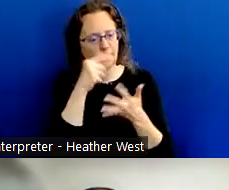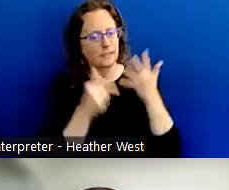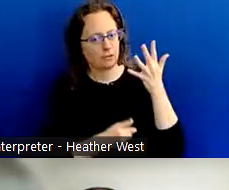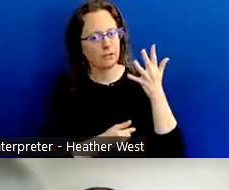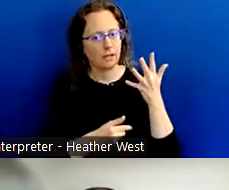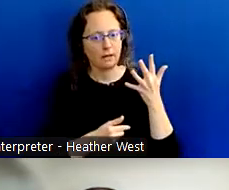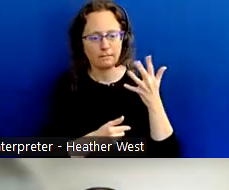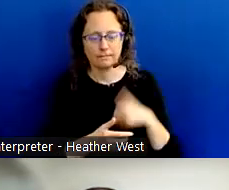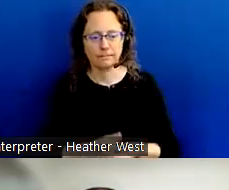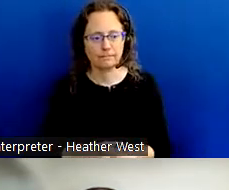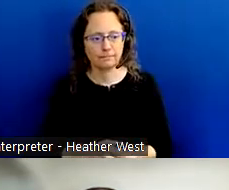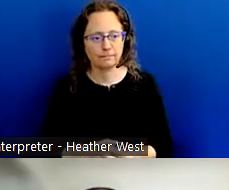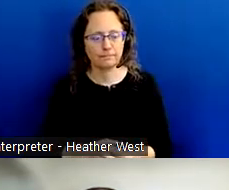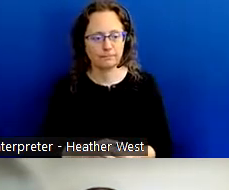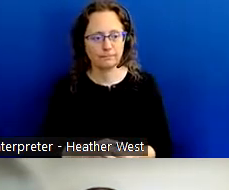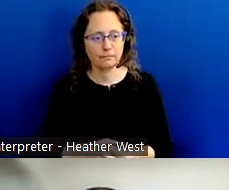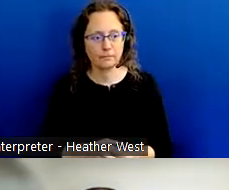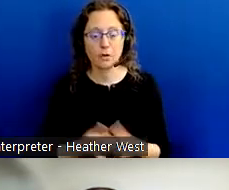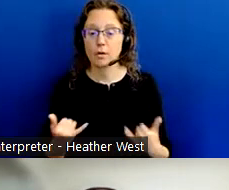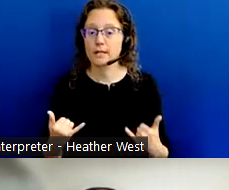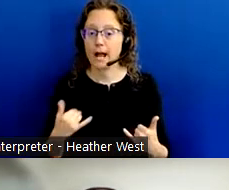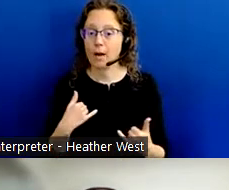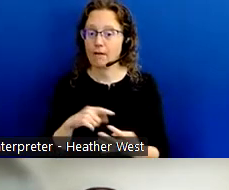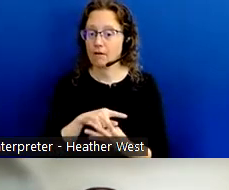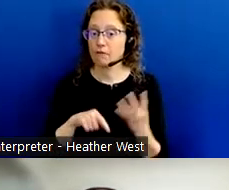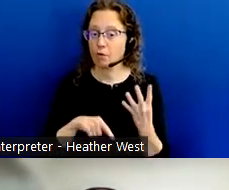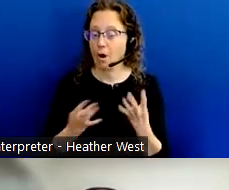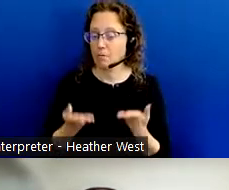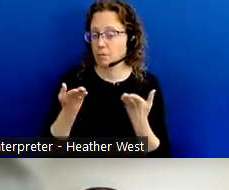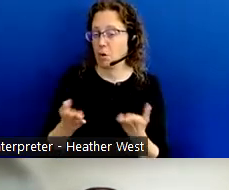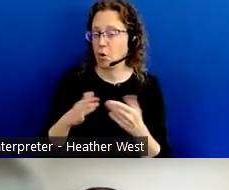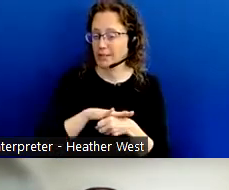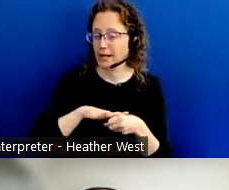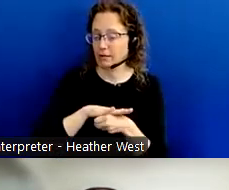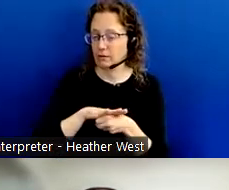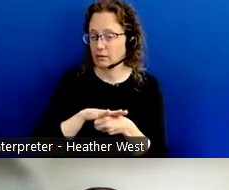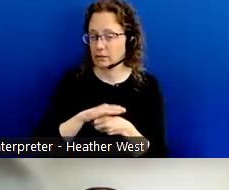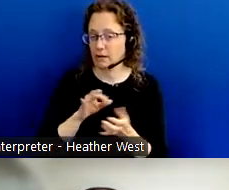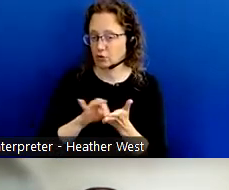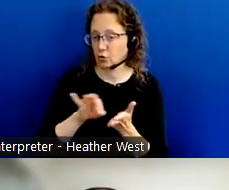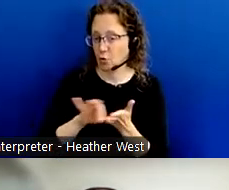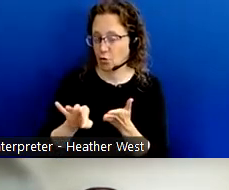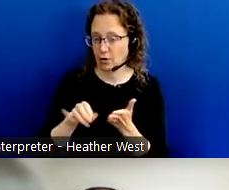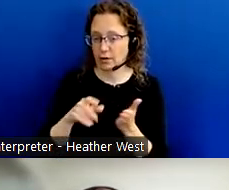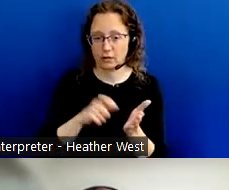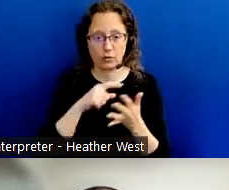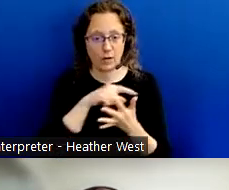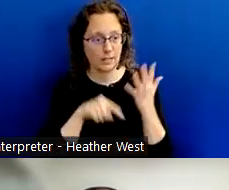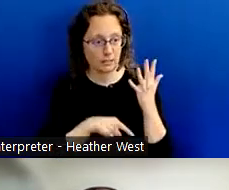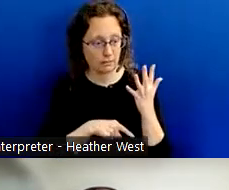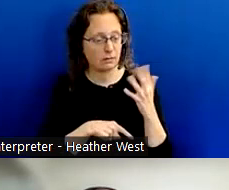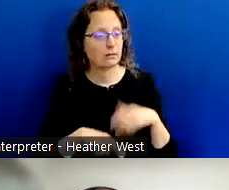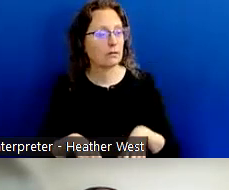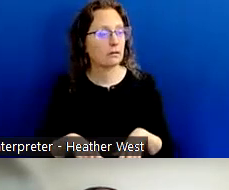There are currently 4 areas of proposed scoring criteria, including project need and benefit to priority